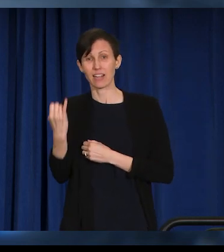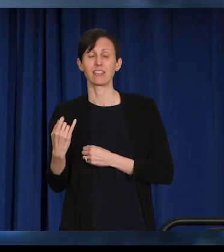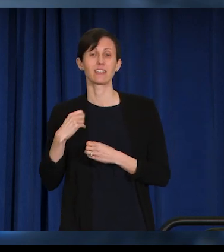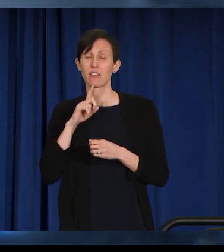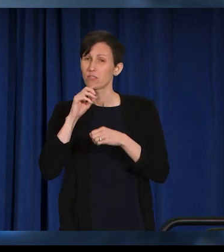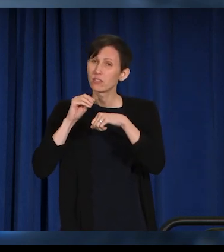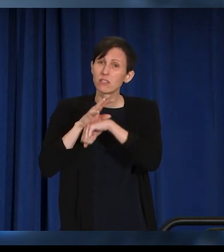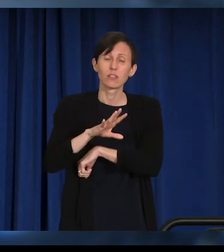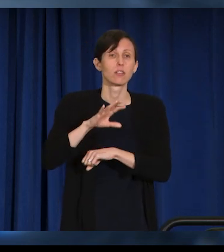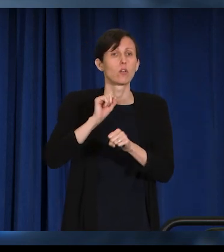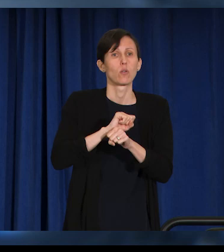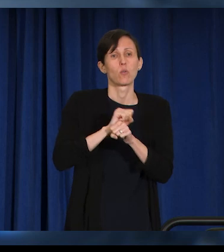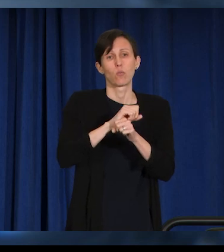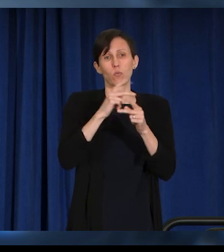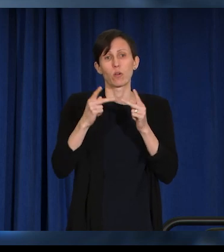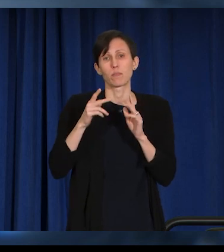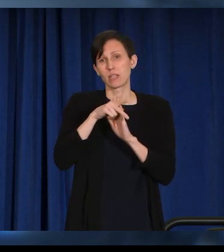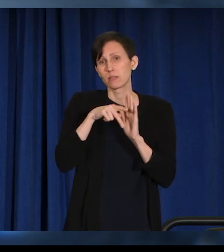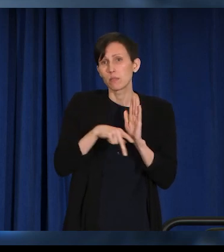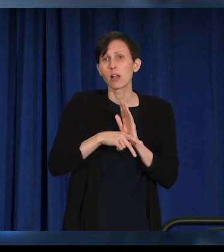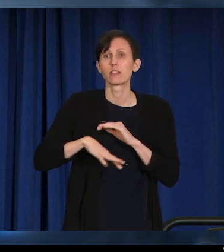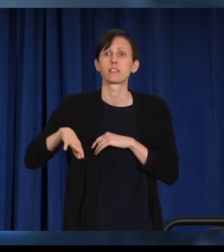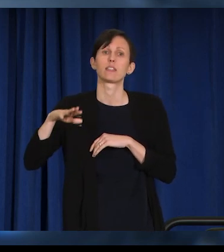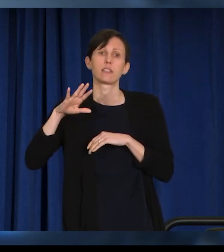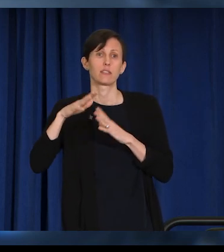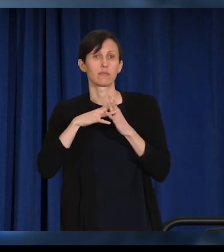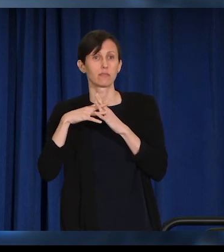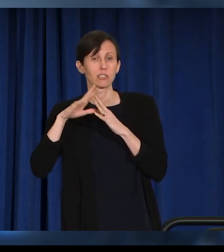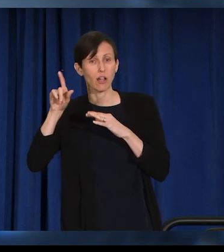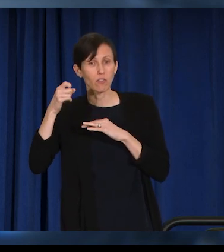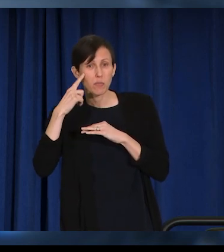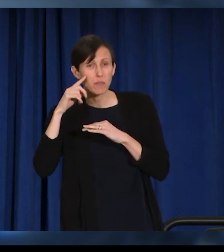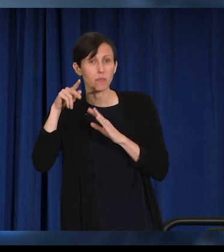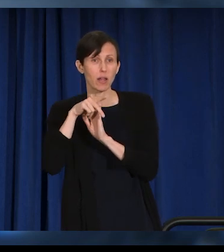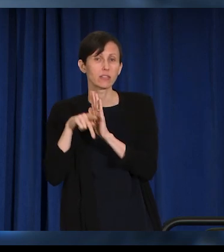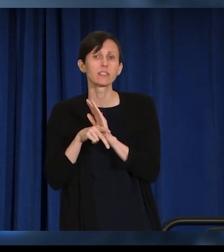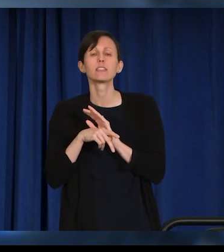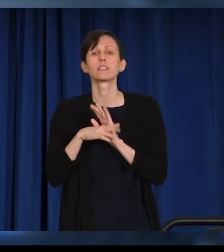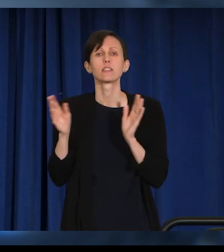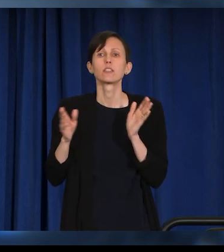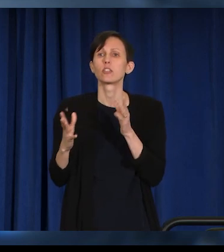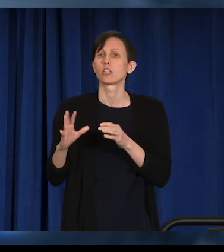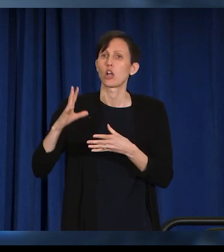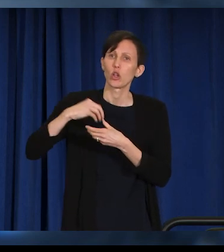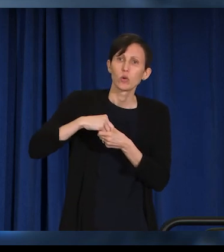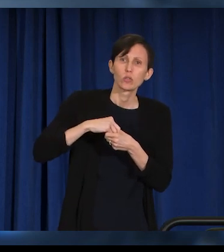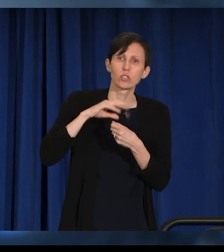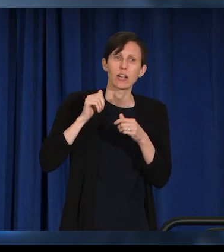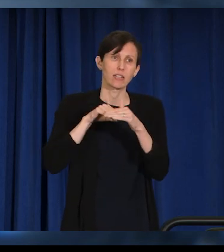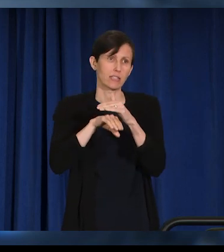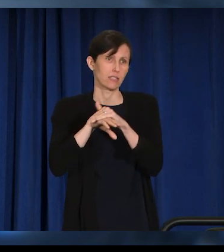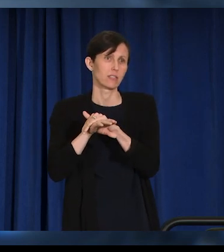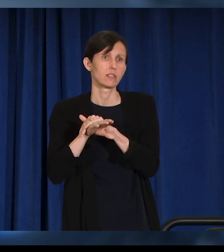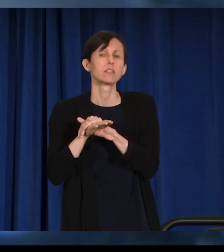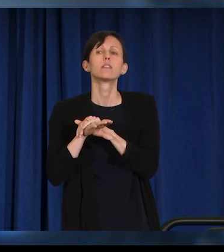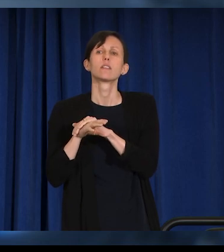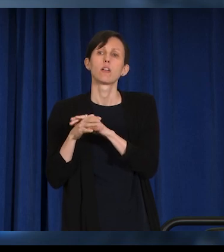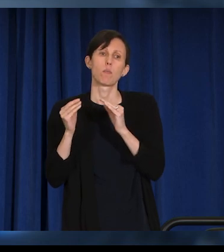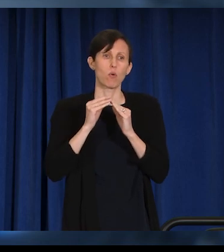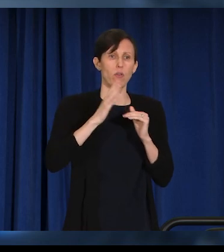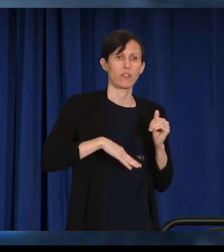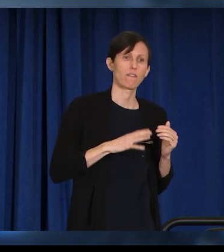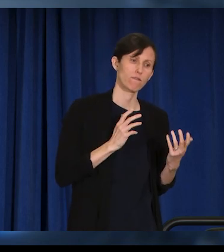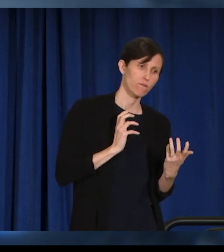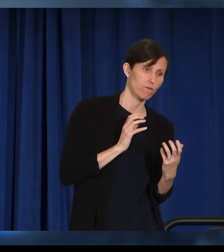policy, workplace practices, and education systems, encouraging inclusion and accessibility over forced conformity.